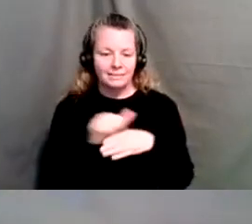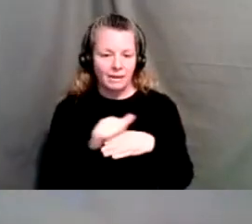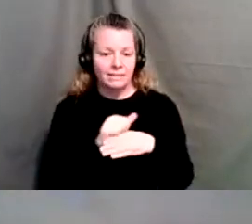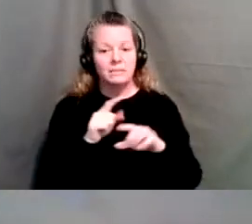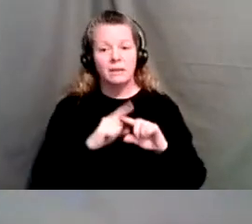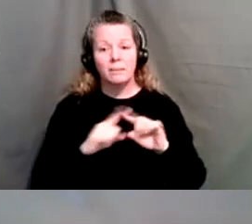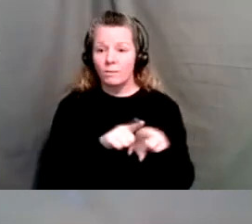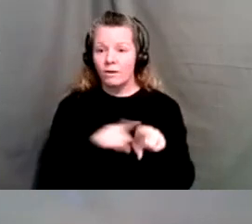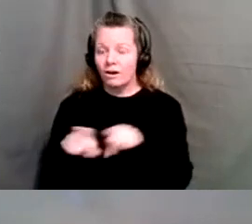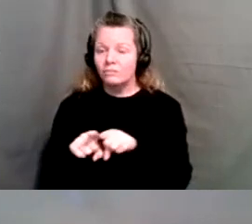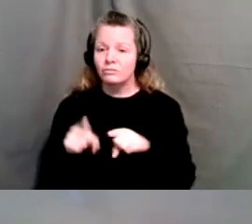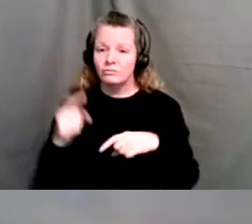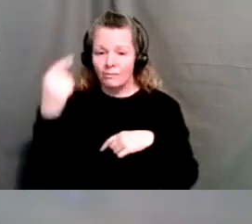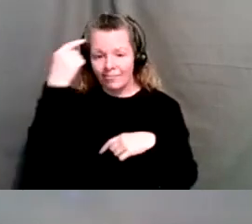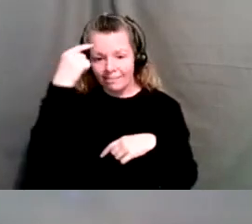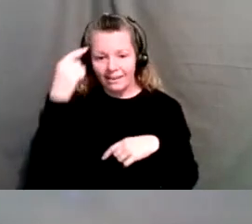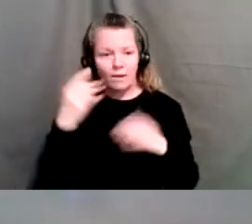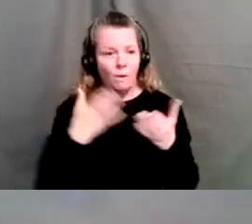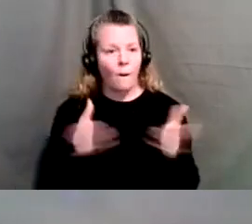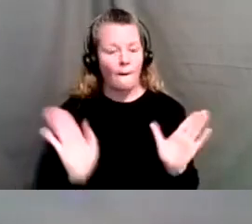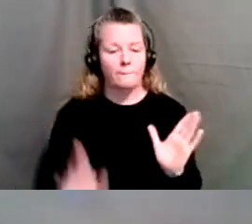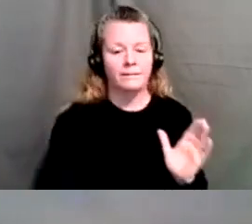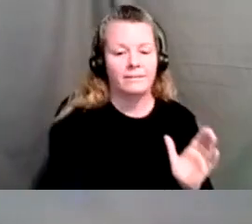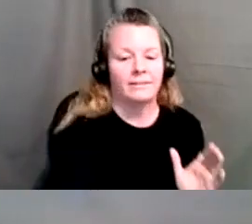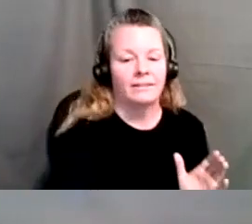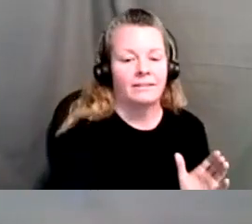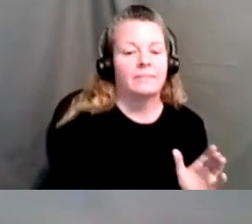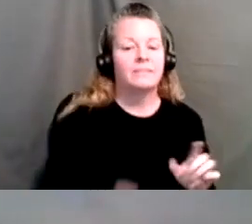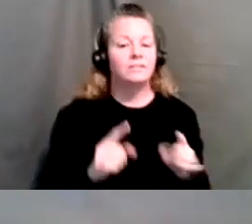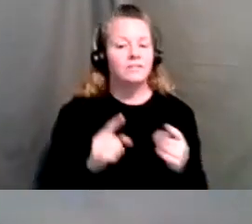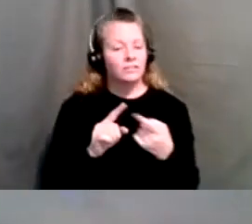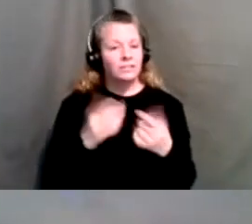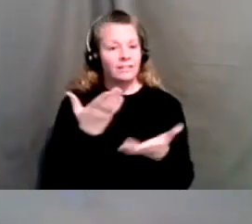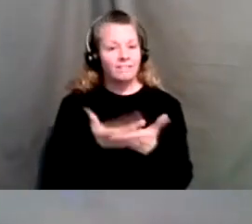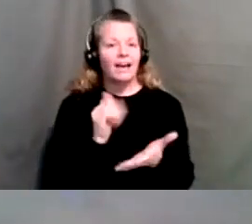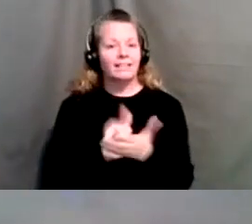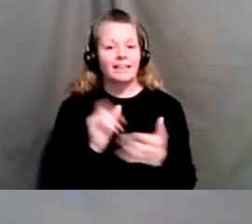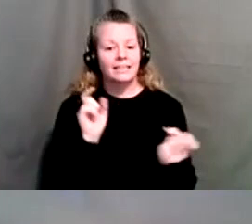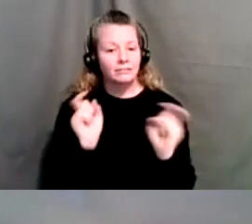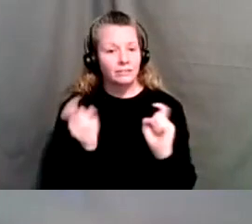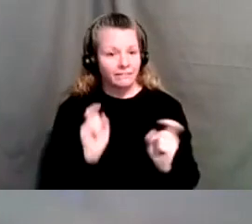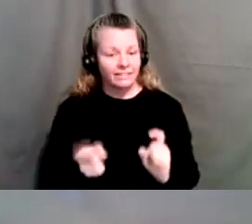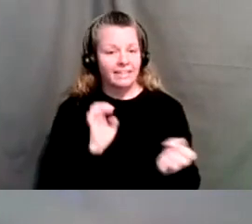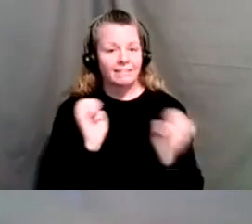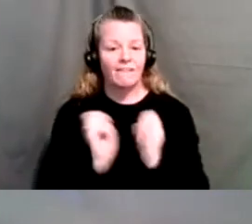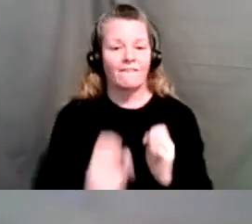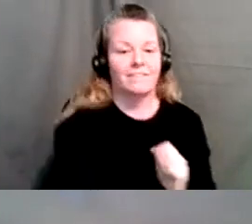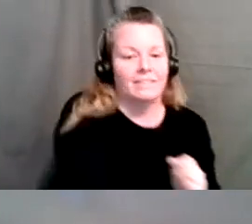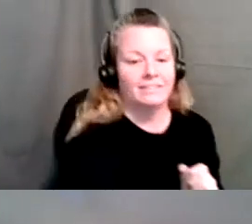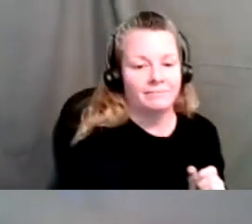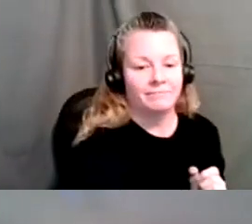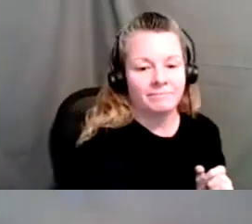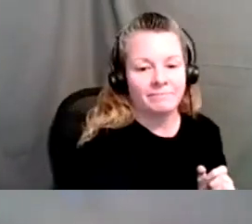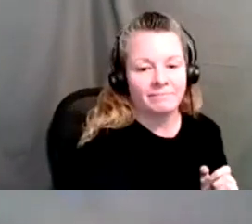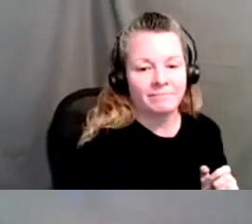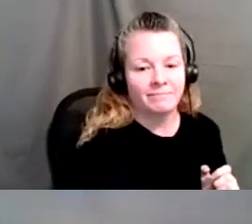also, I think, open to the fact that they are shifting and evolving really day by day, month